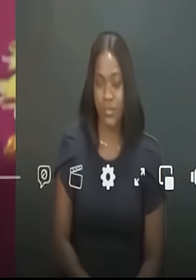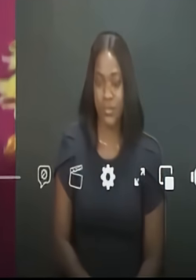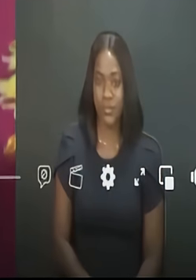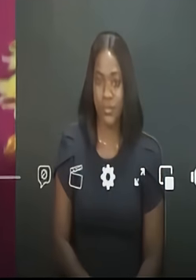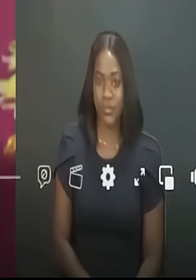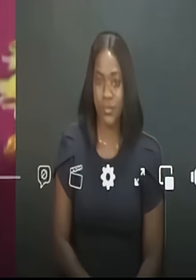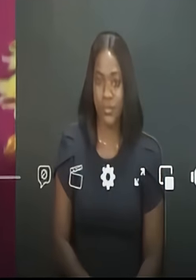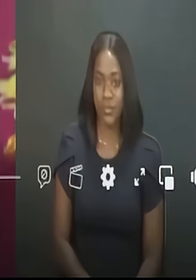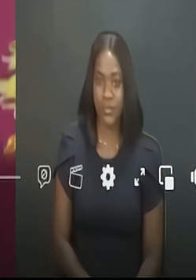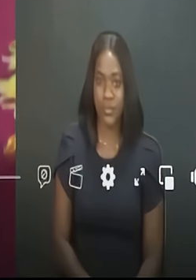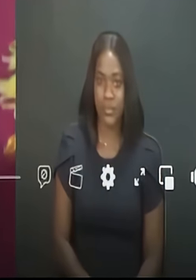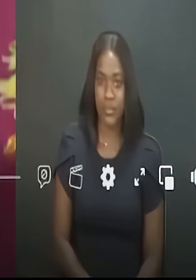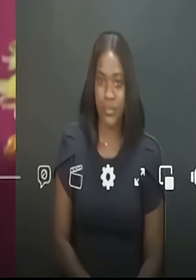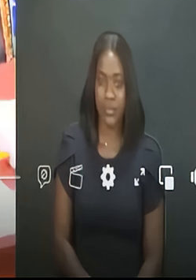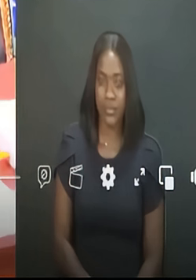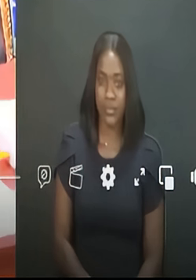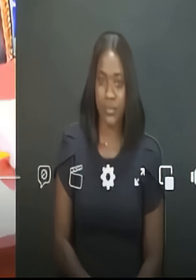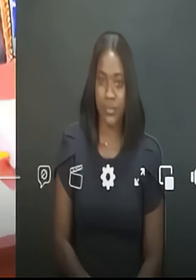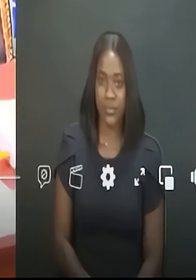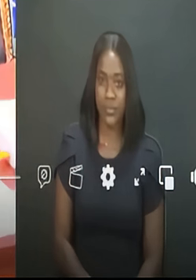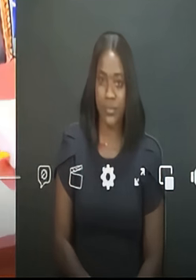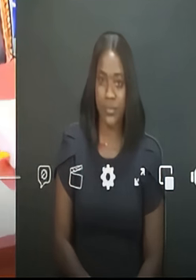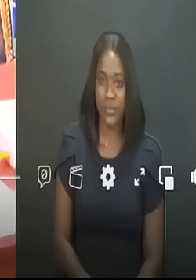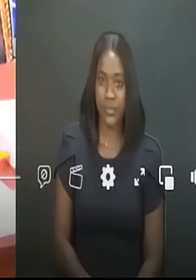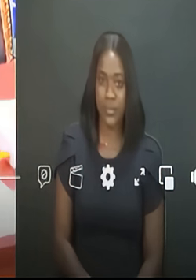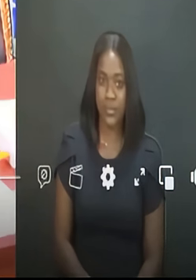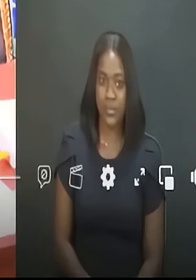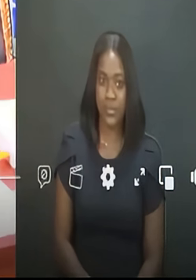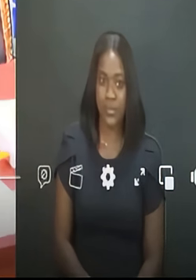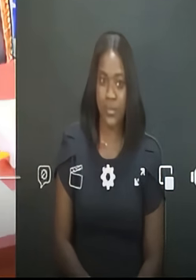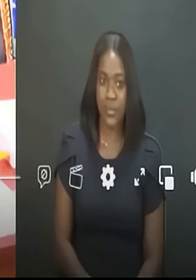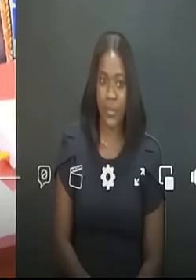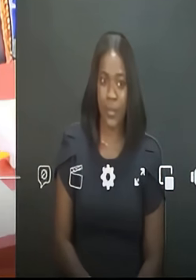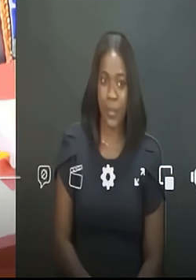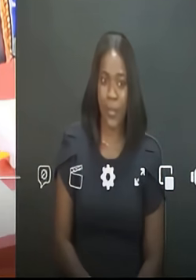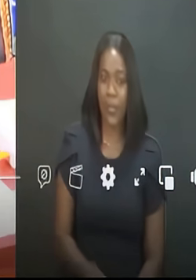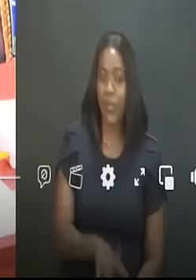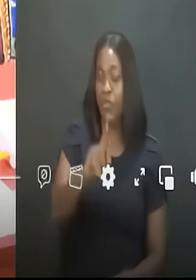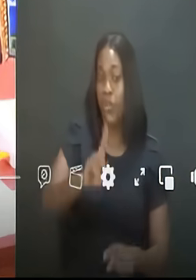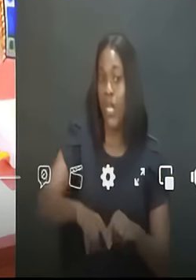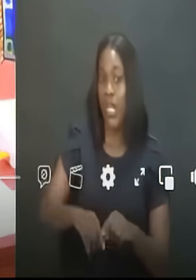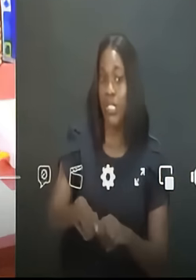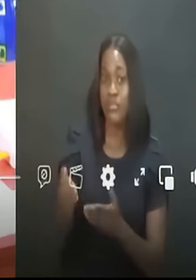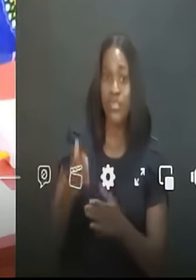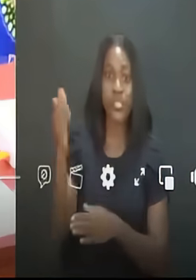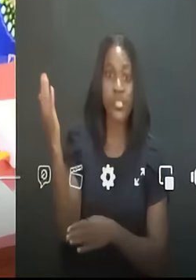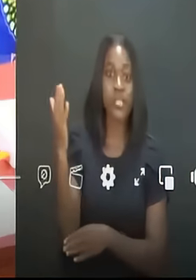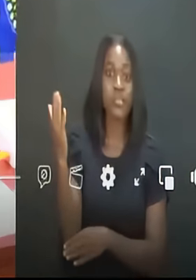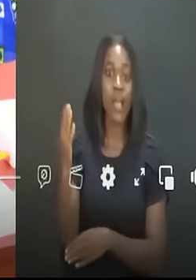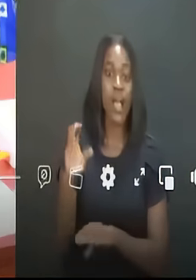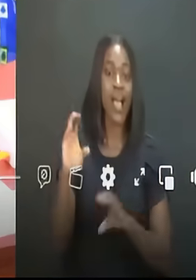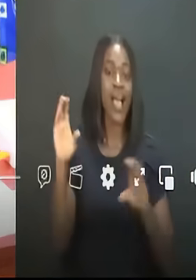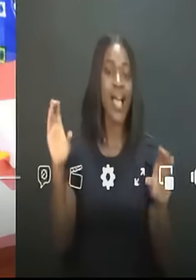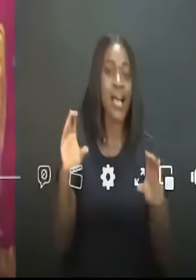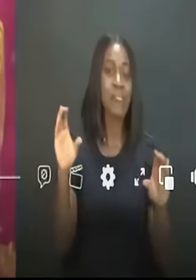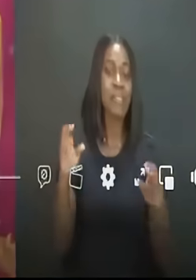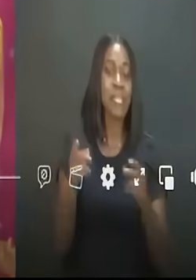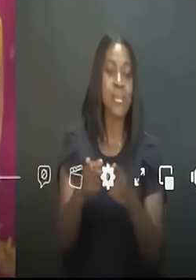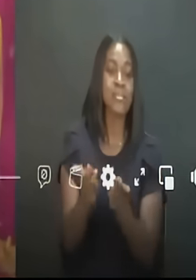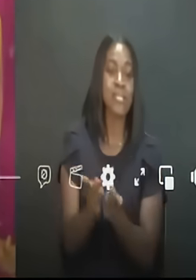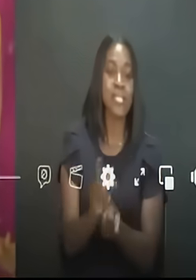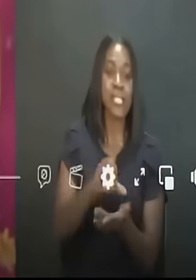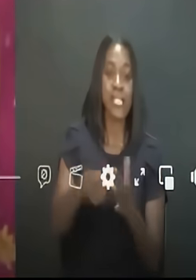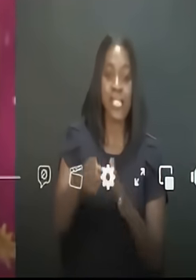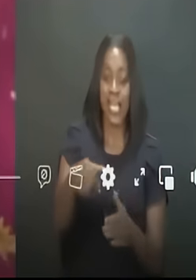So you cannot be making those statements at rallies and then come to this chamber and say that we